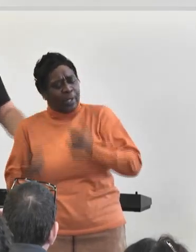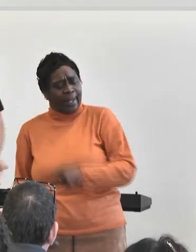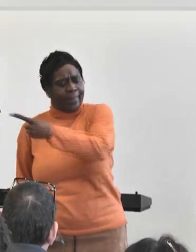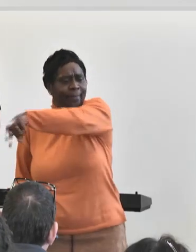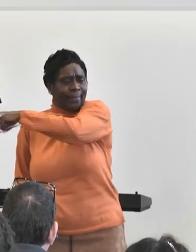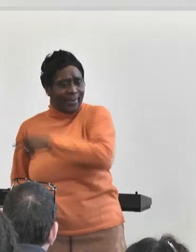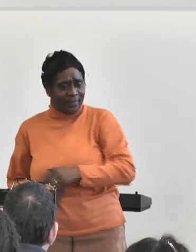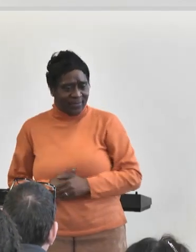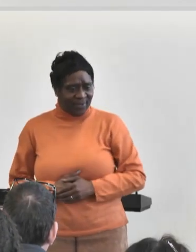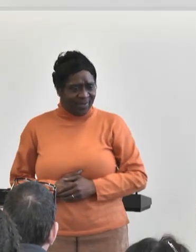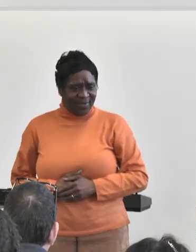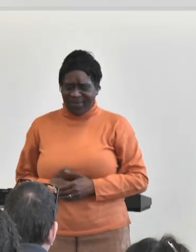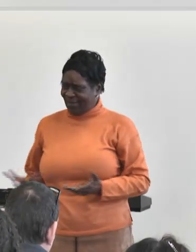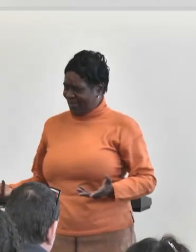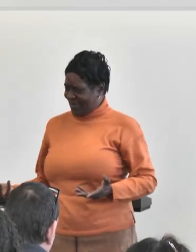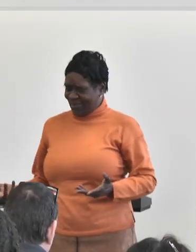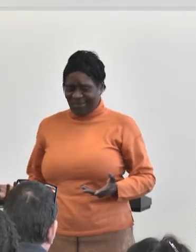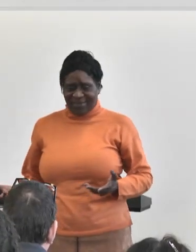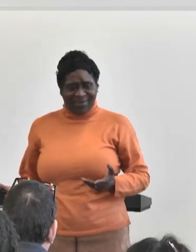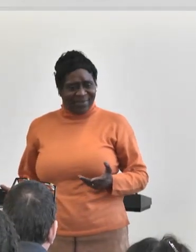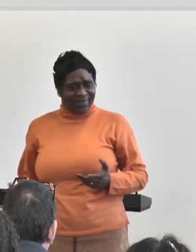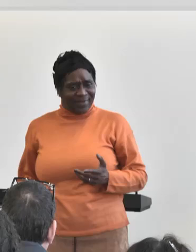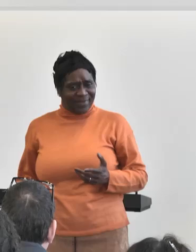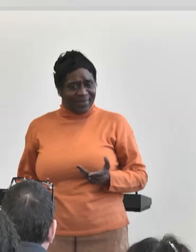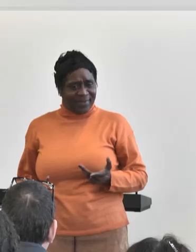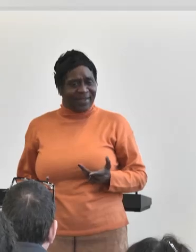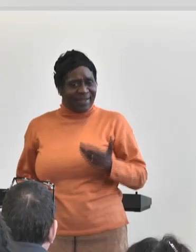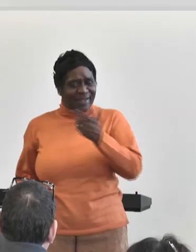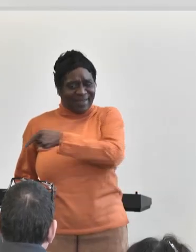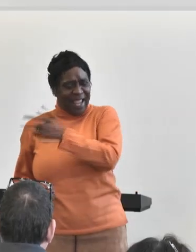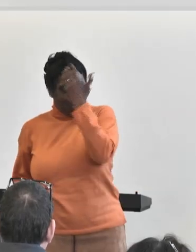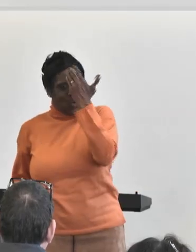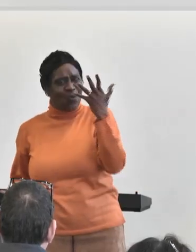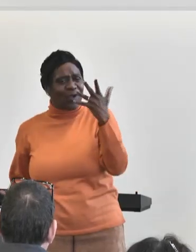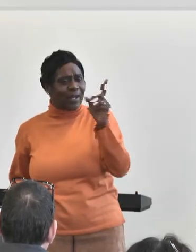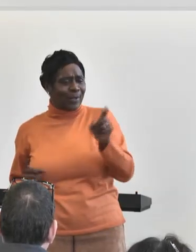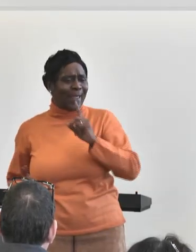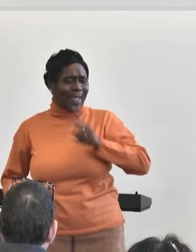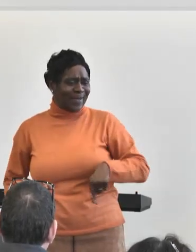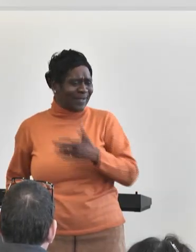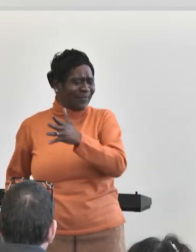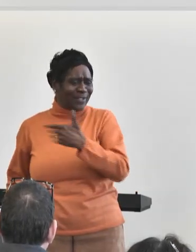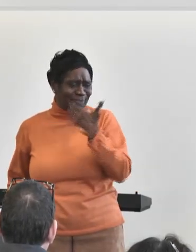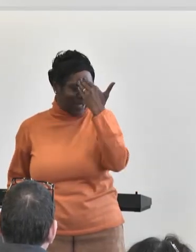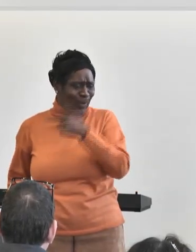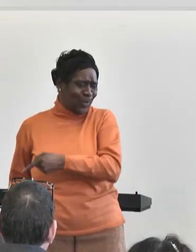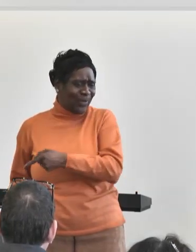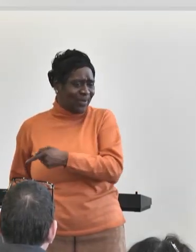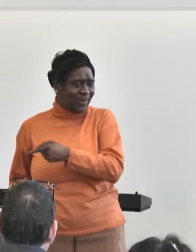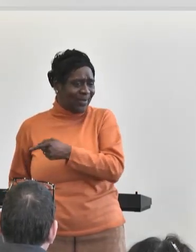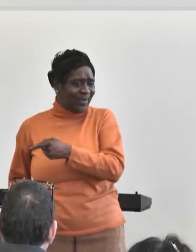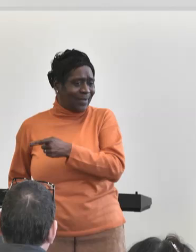qué potestad ustedes sanaron a este hombre? This lame man. Well, they knew the question. They knew the answer. They hadn't